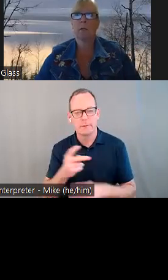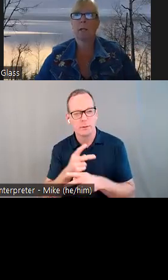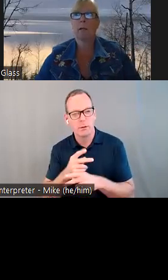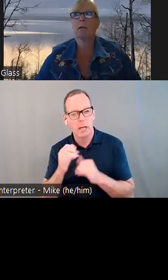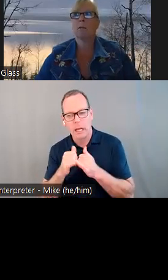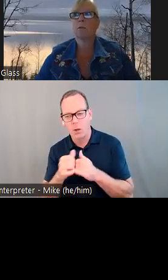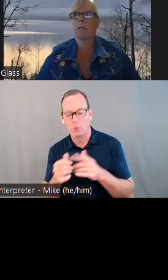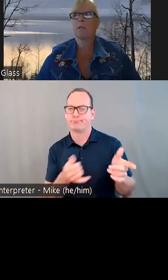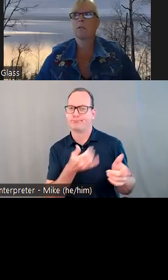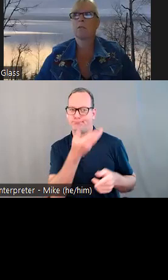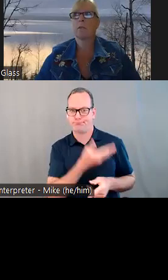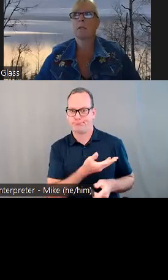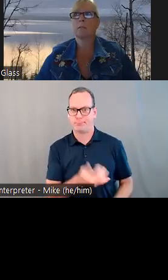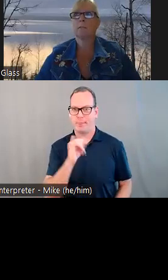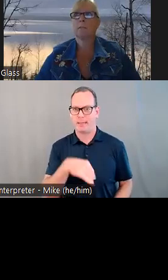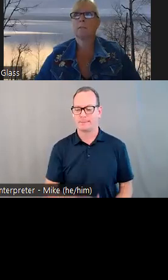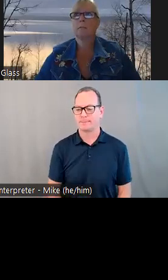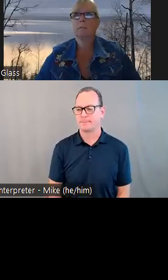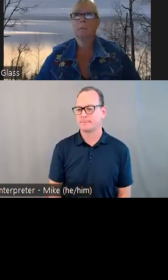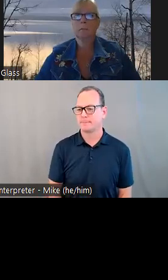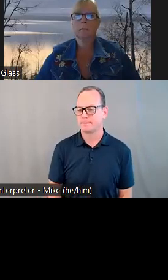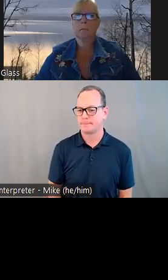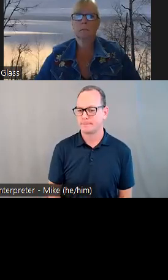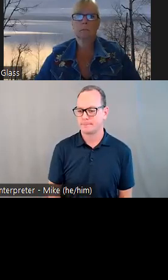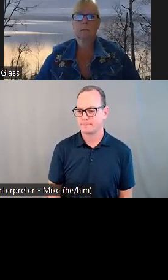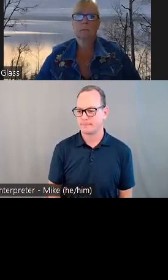we were getting the percentages over here.